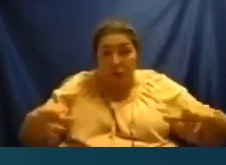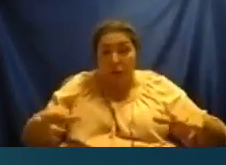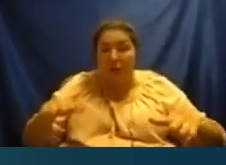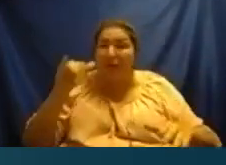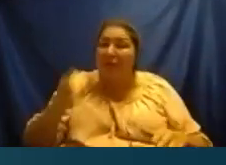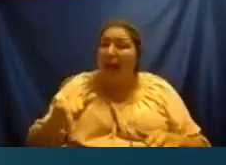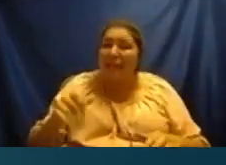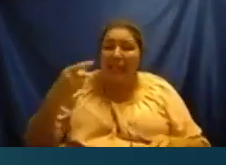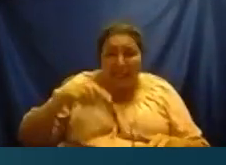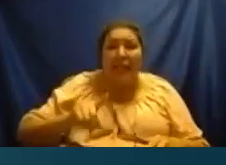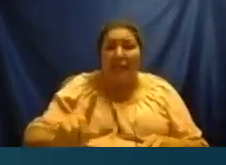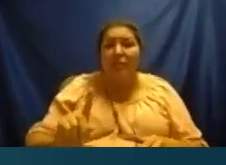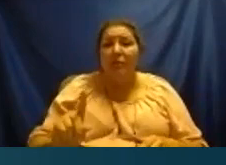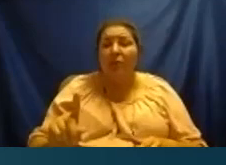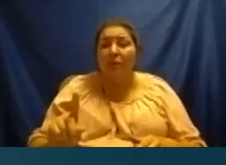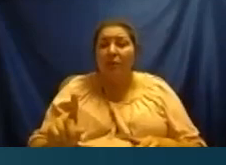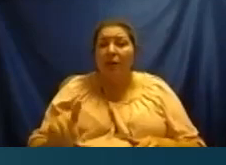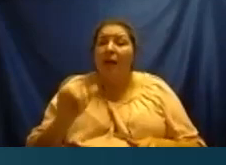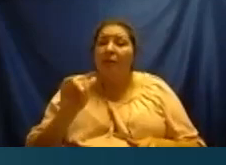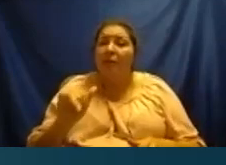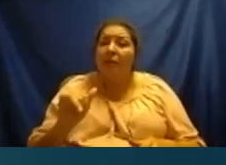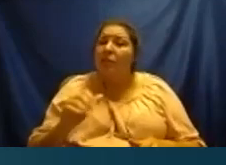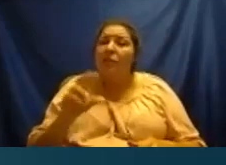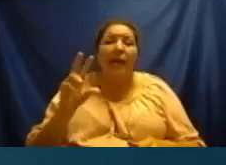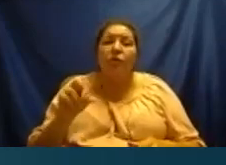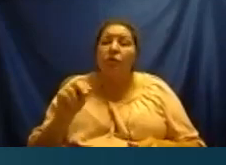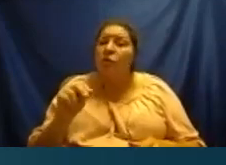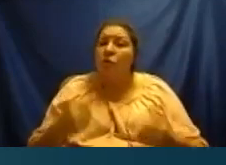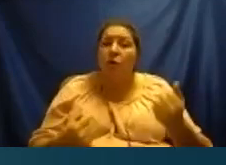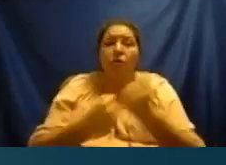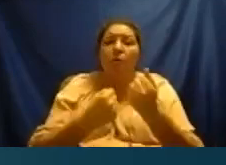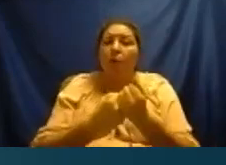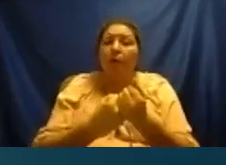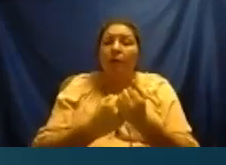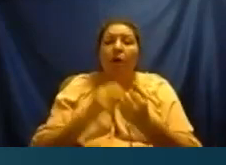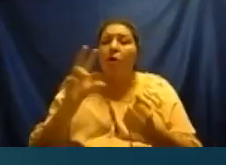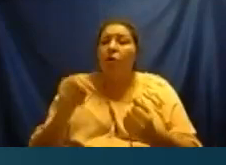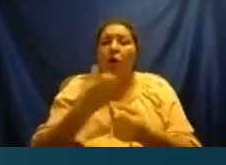woman. She had no support net. She had no safety net.